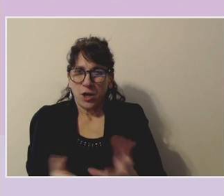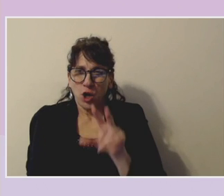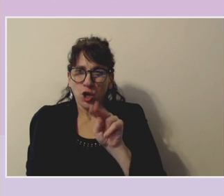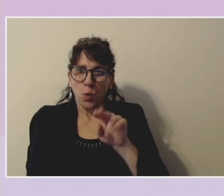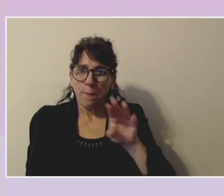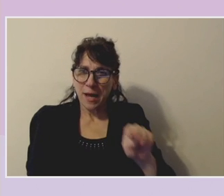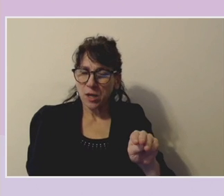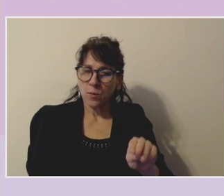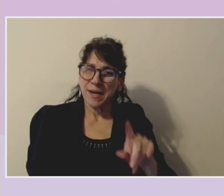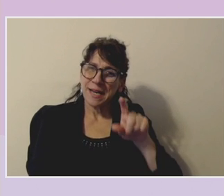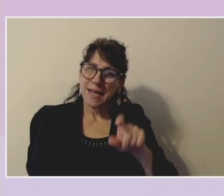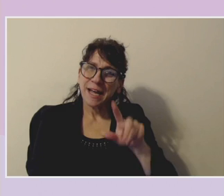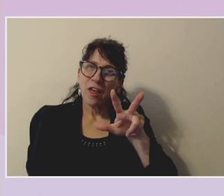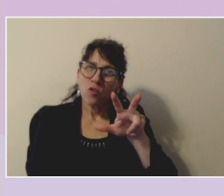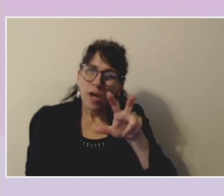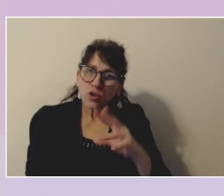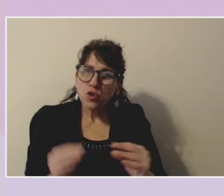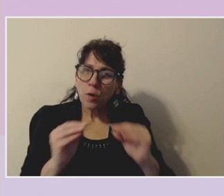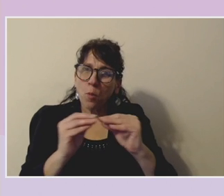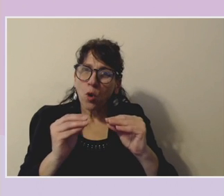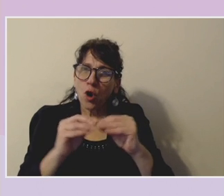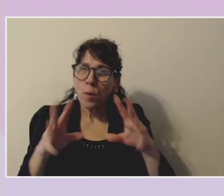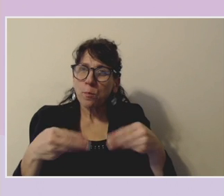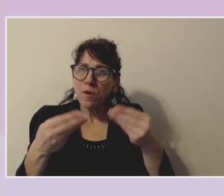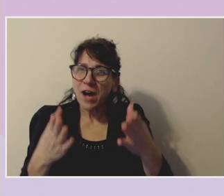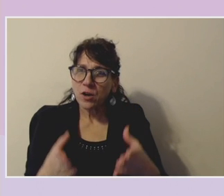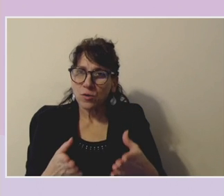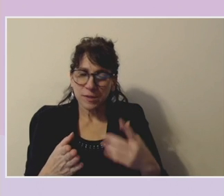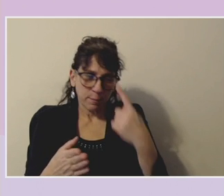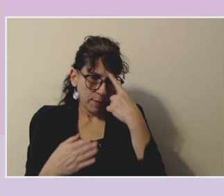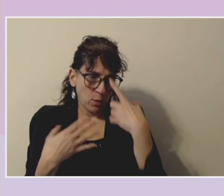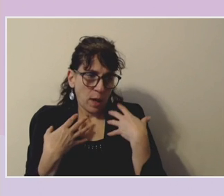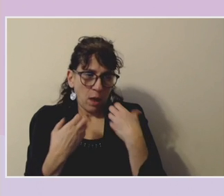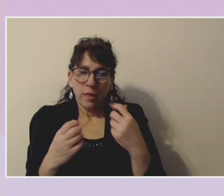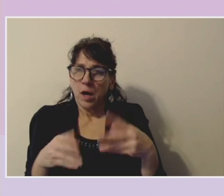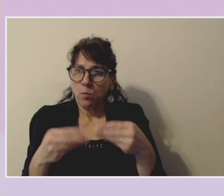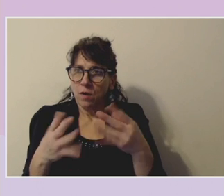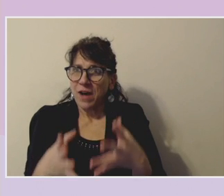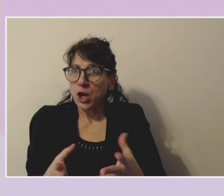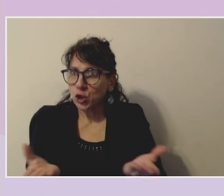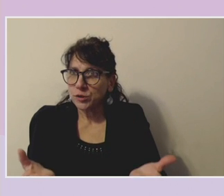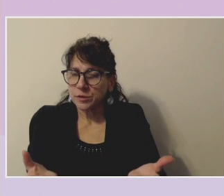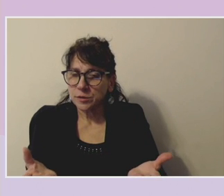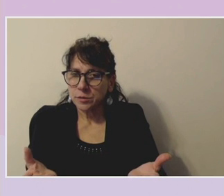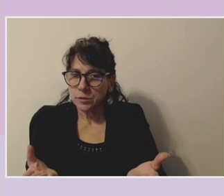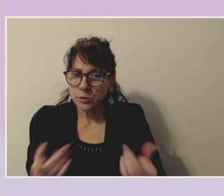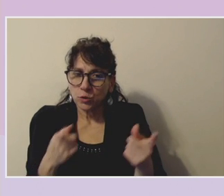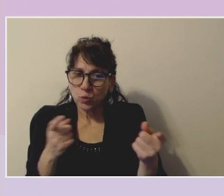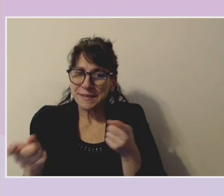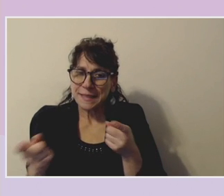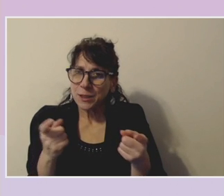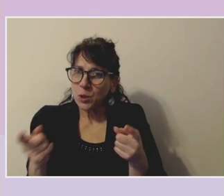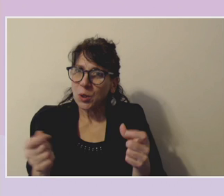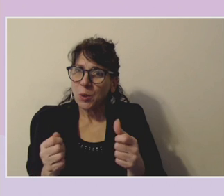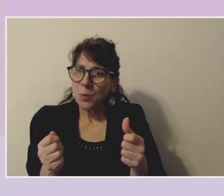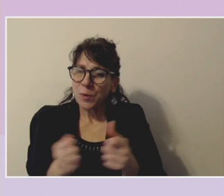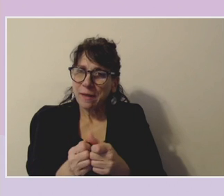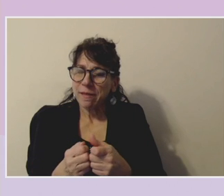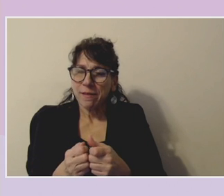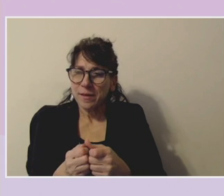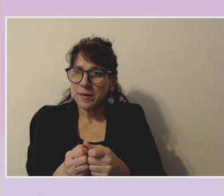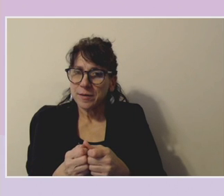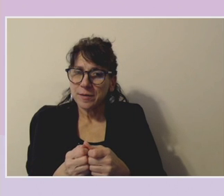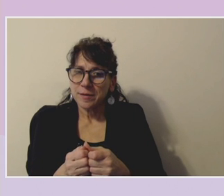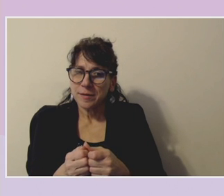over 300 more providers to mental health providers to even deal with what we're of the mental